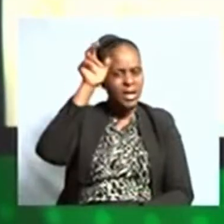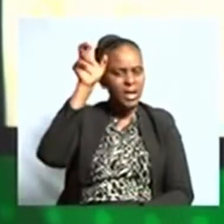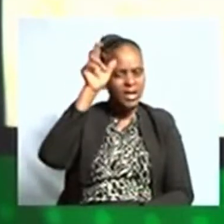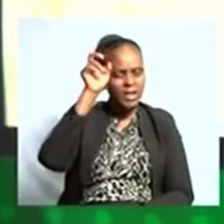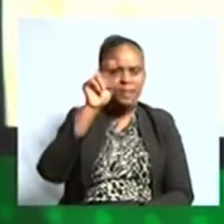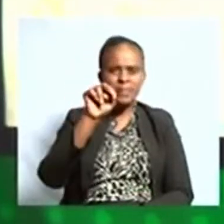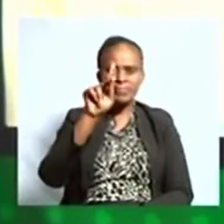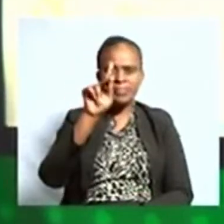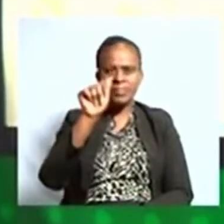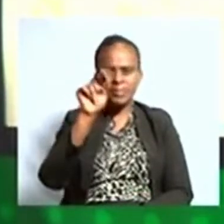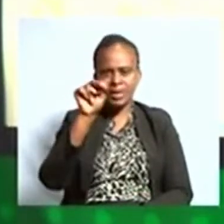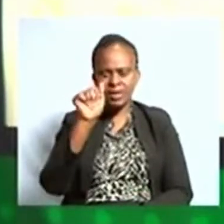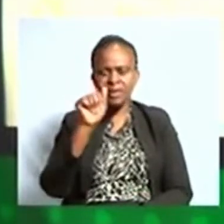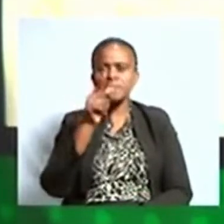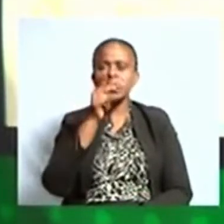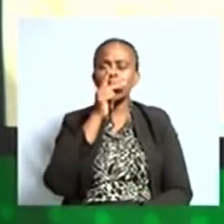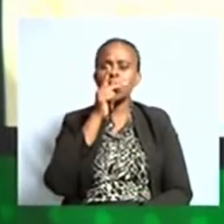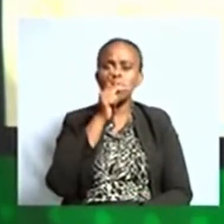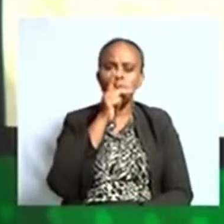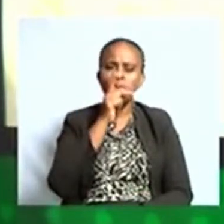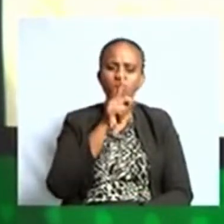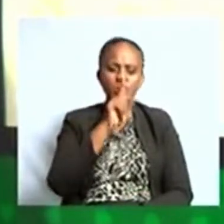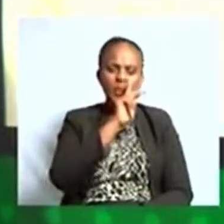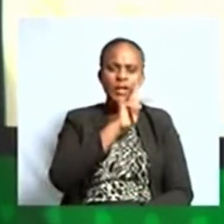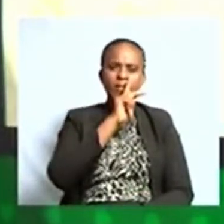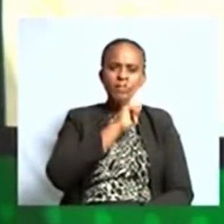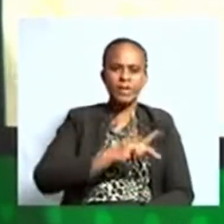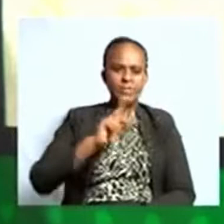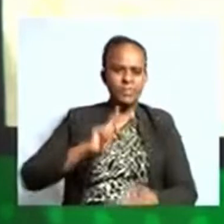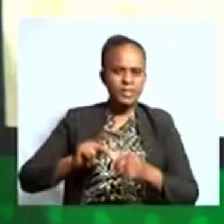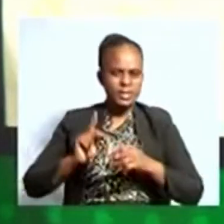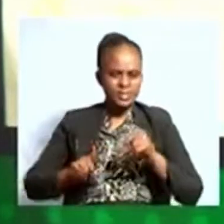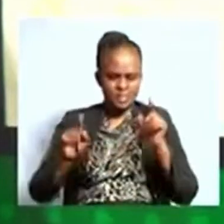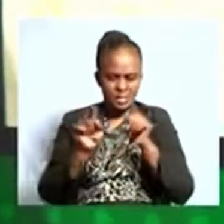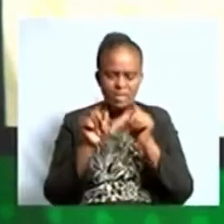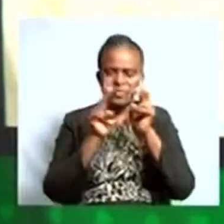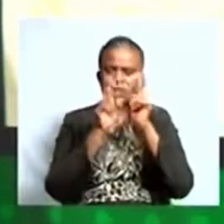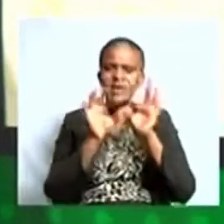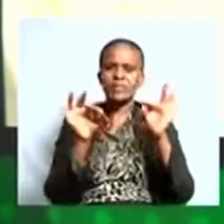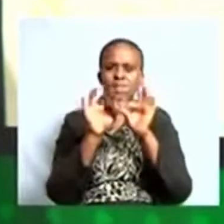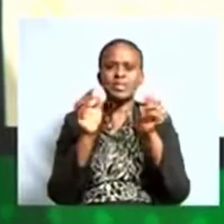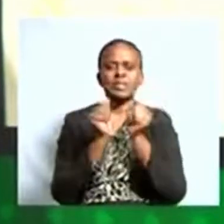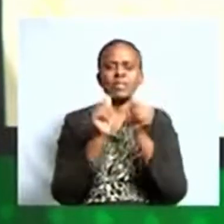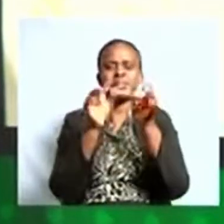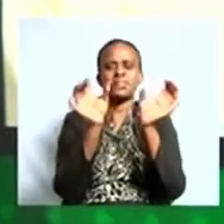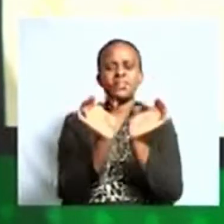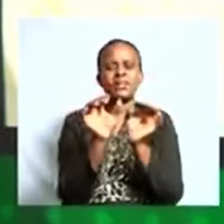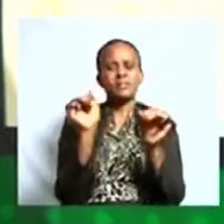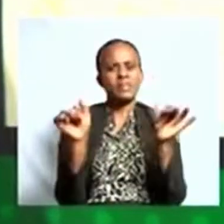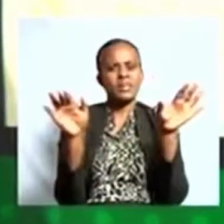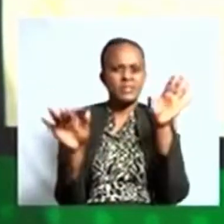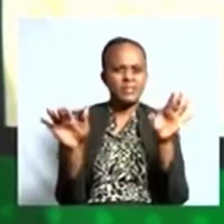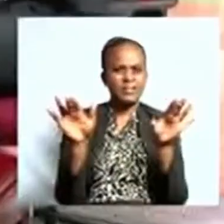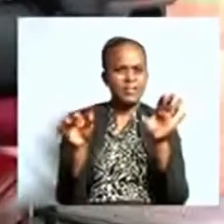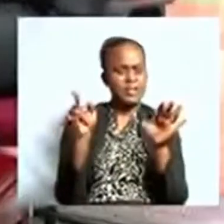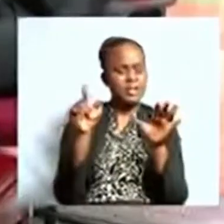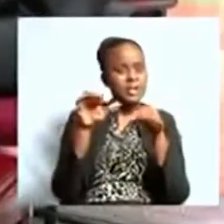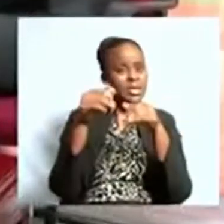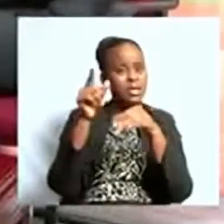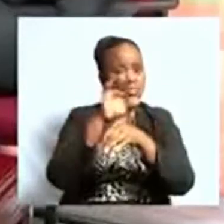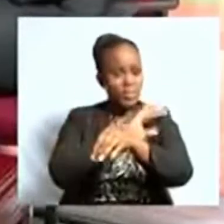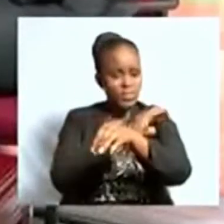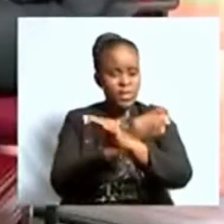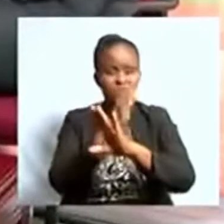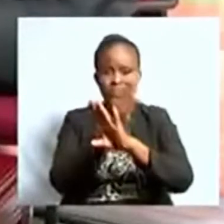Kamfisa, in Kalomo are as important as the needs of water in Munali constituency. So I have to strike a balance. But the people of Munali gave you the mandate before you